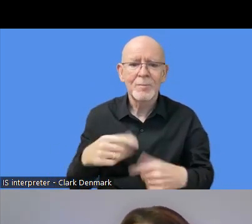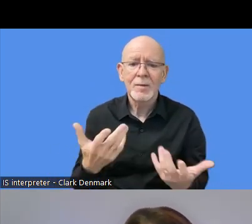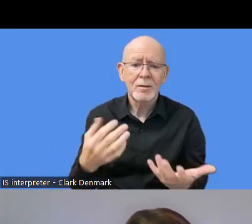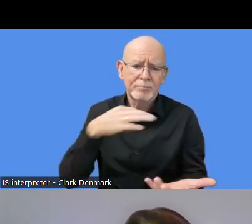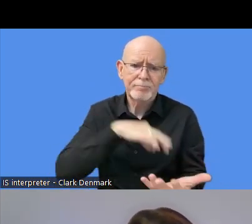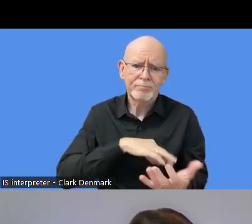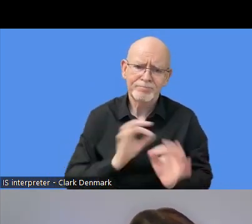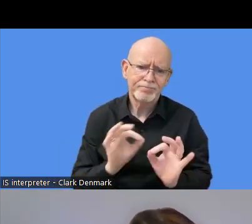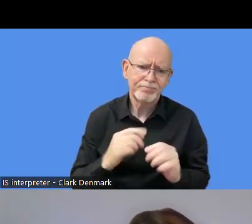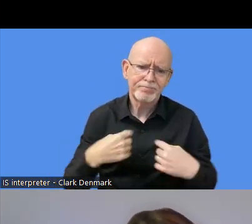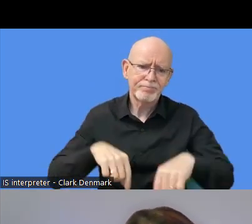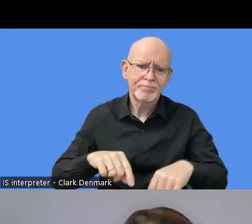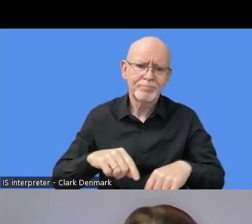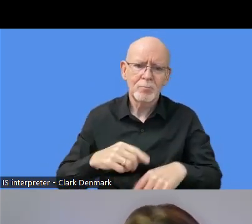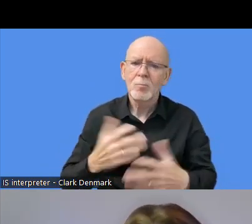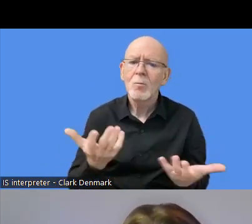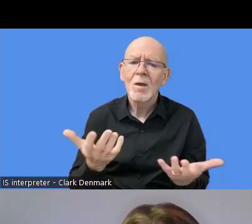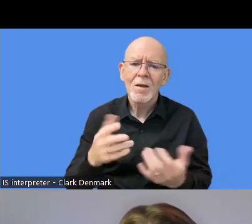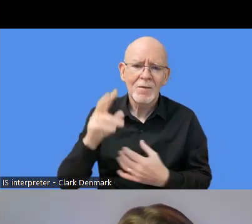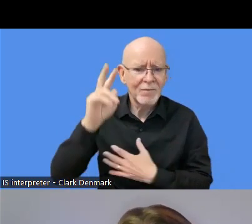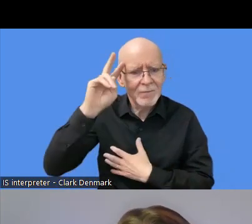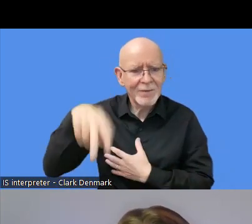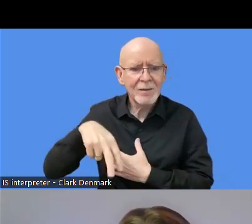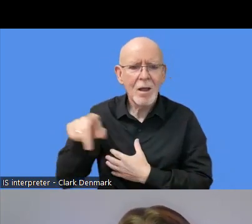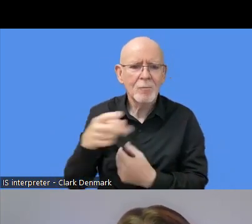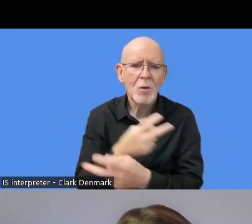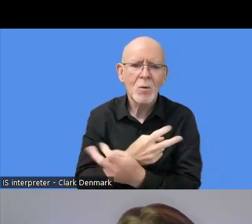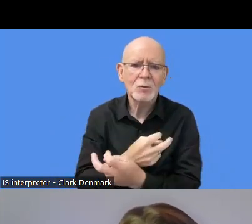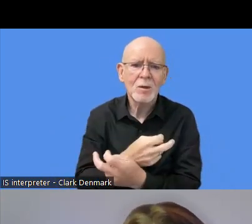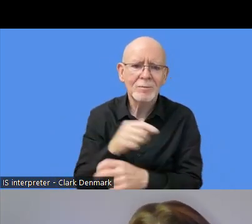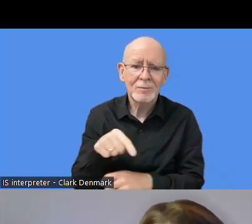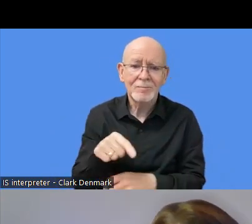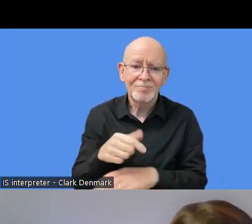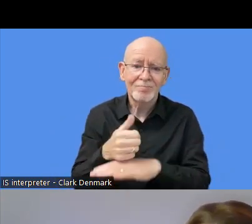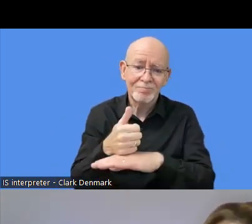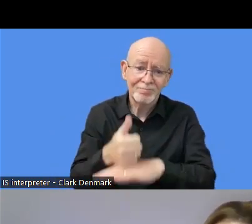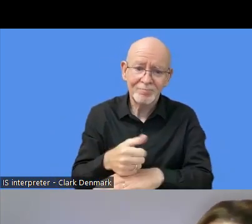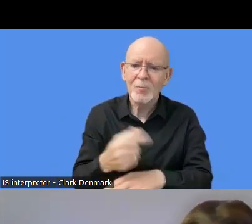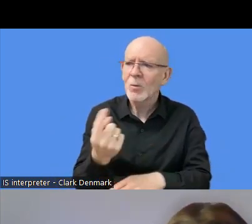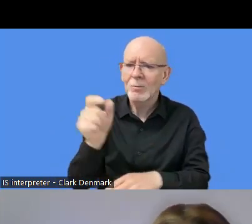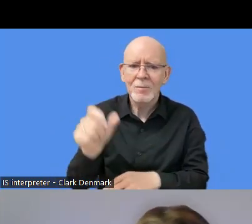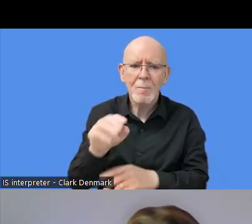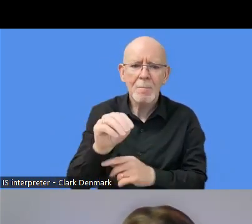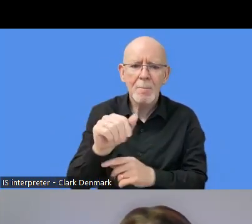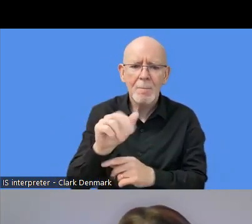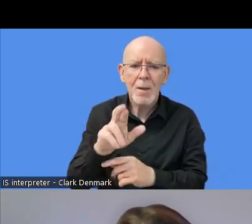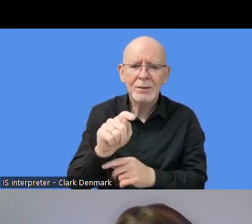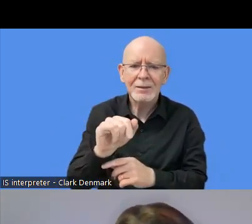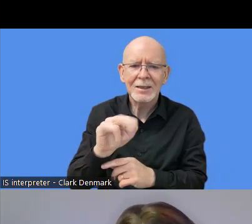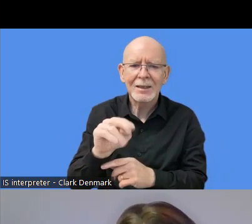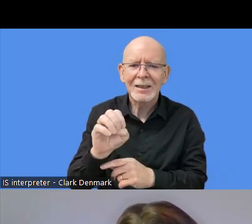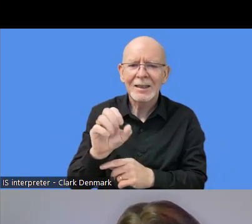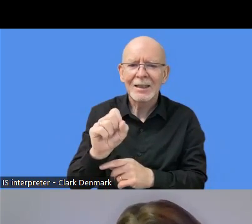of an Austrian entrepreneurial family, and they own the first do-it-yourself market in Austria, and they had